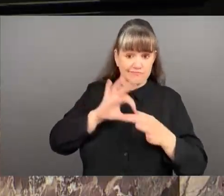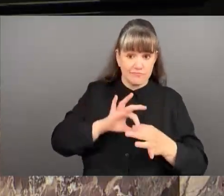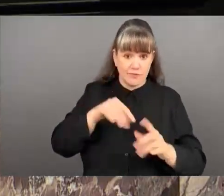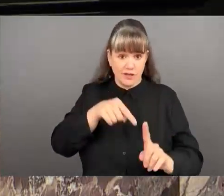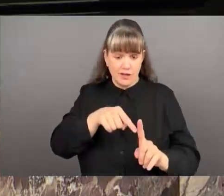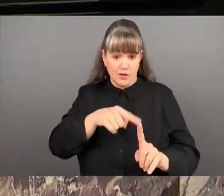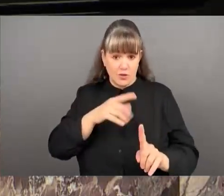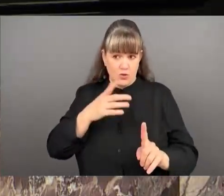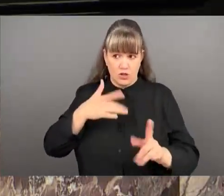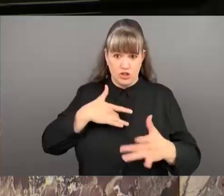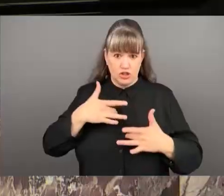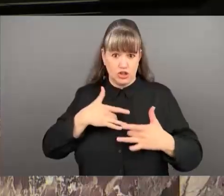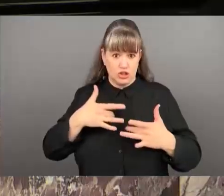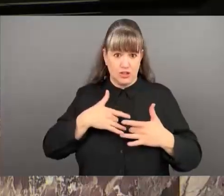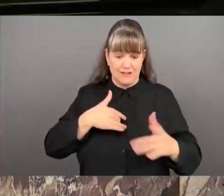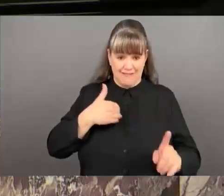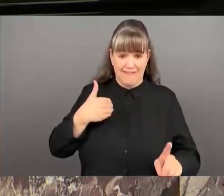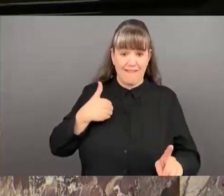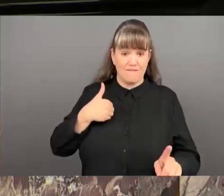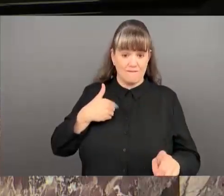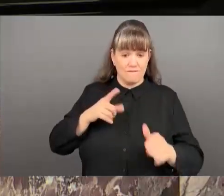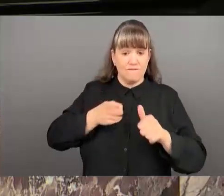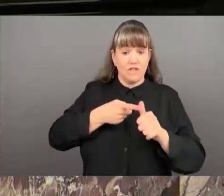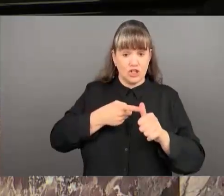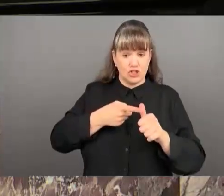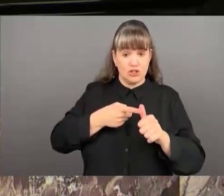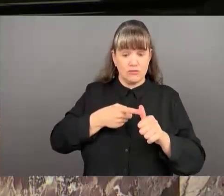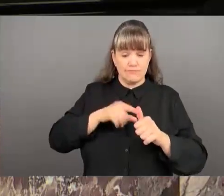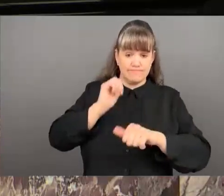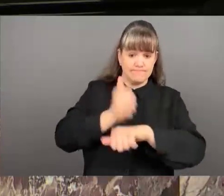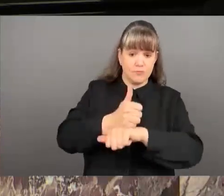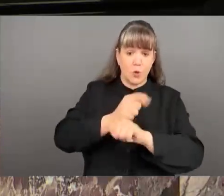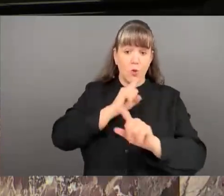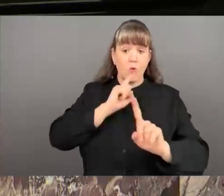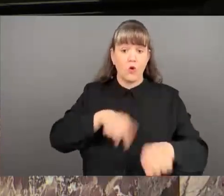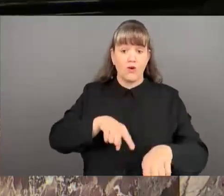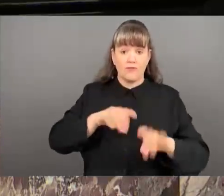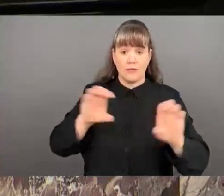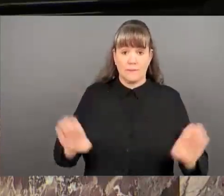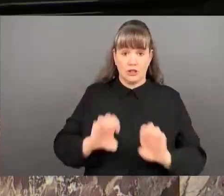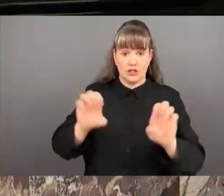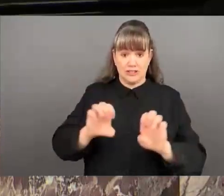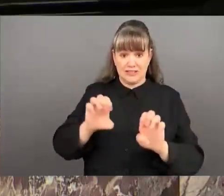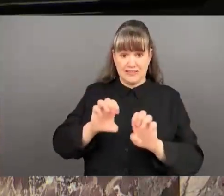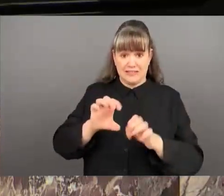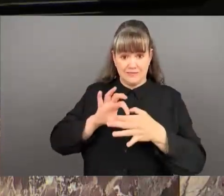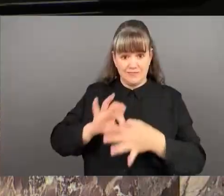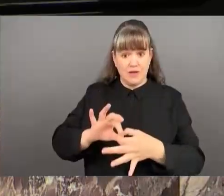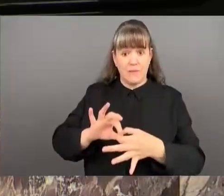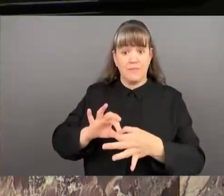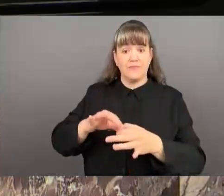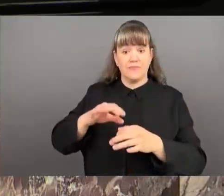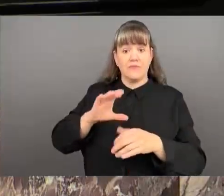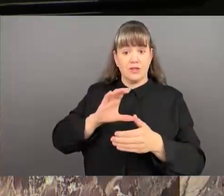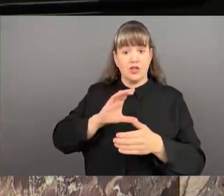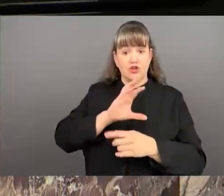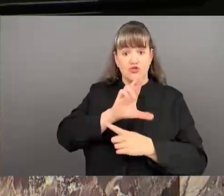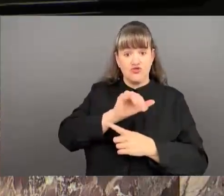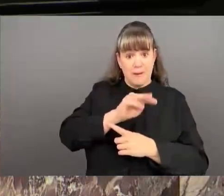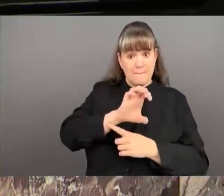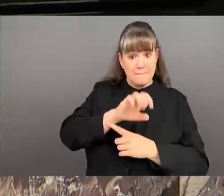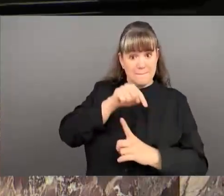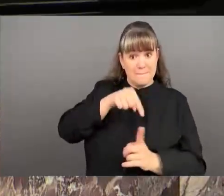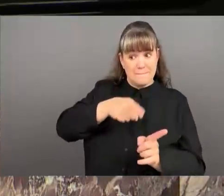of emergency in our province with respect to crime. The reality is the government's failed approach has led